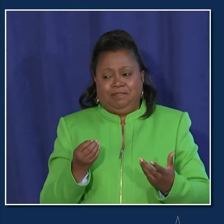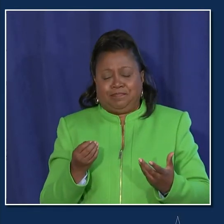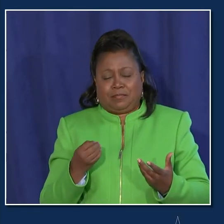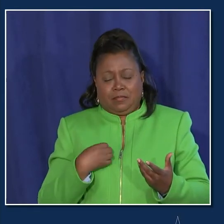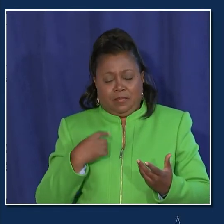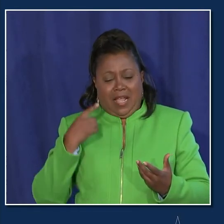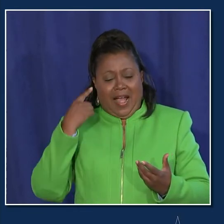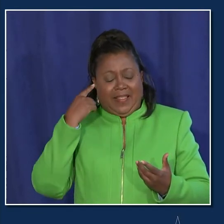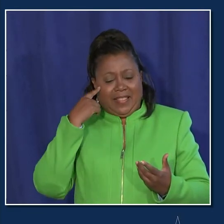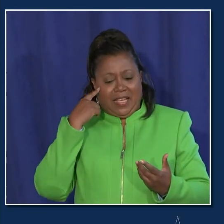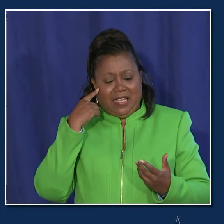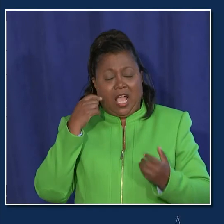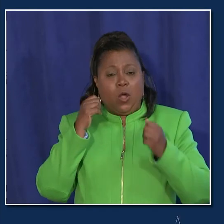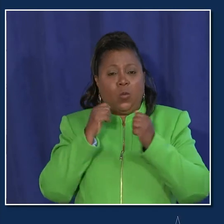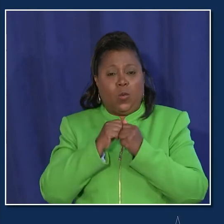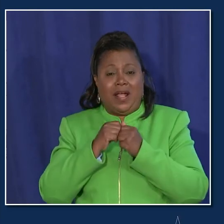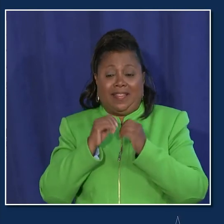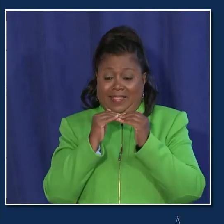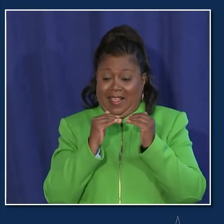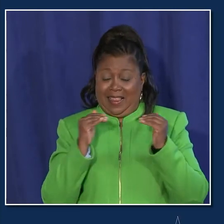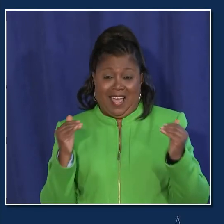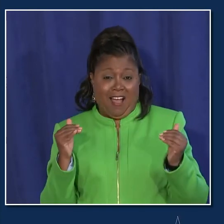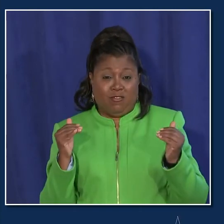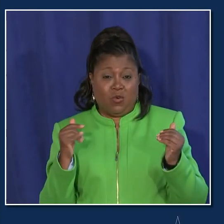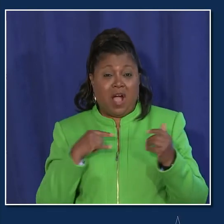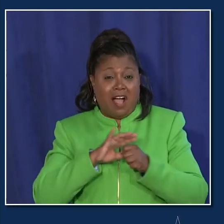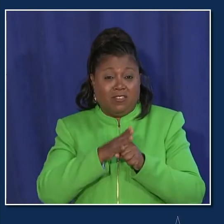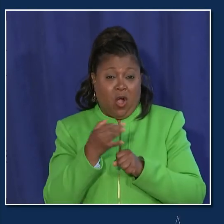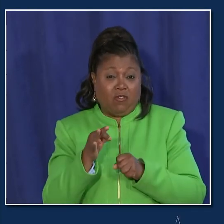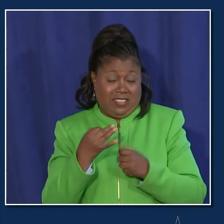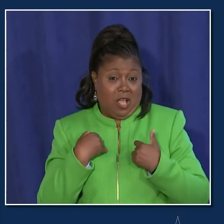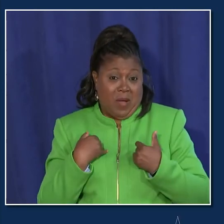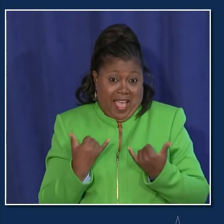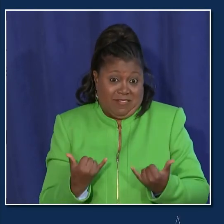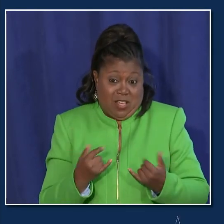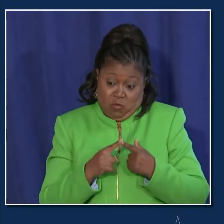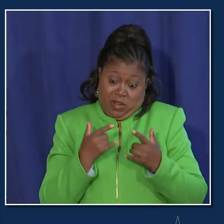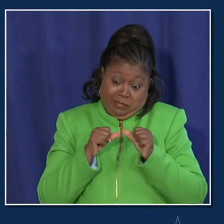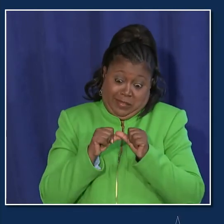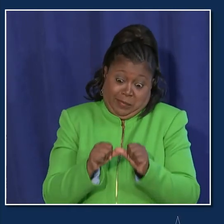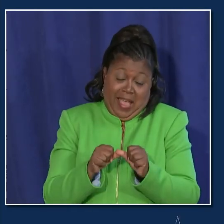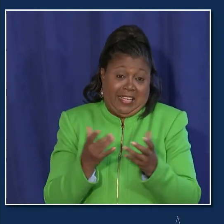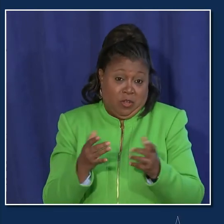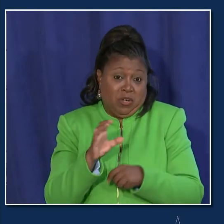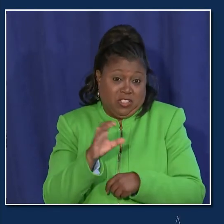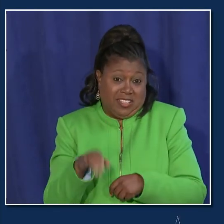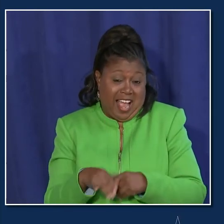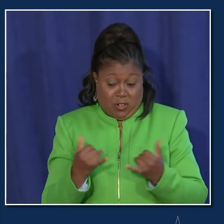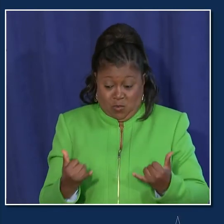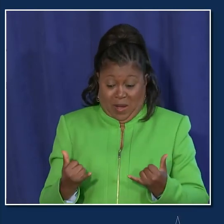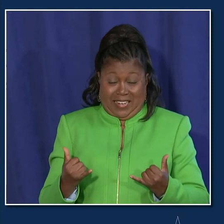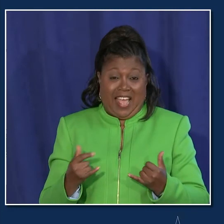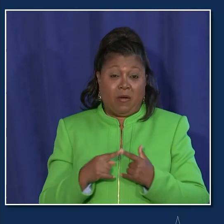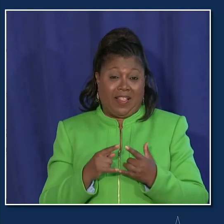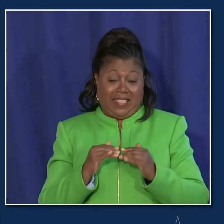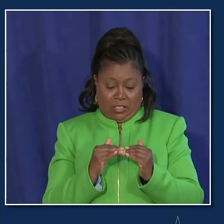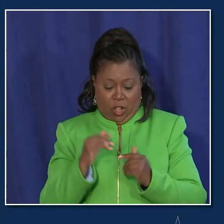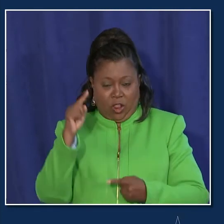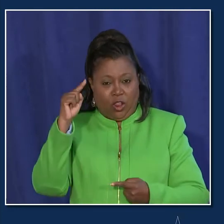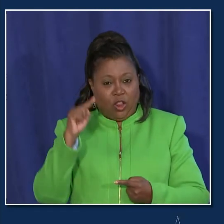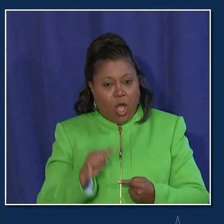I think with the level, of COVID that we have here, we remain here in Chicago right now at this